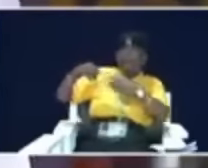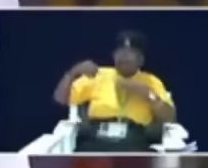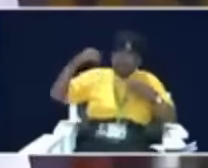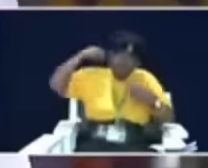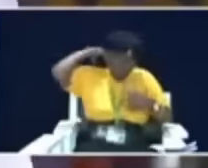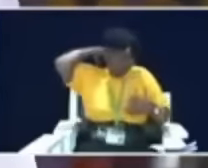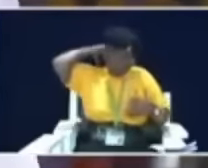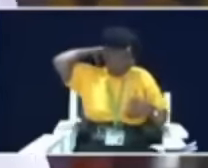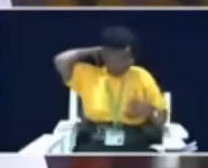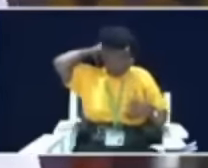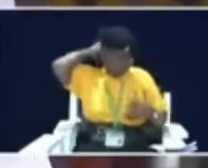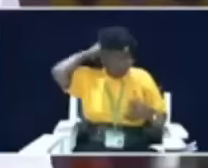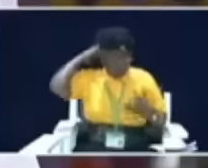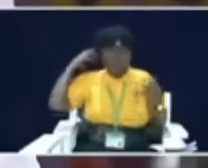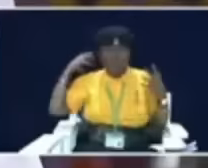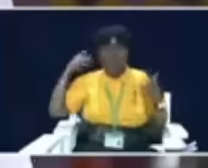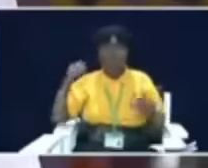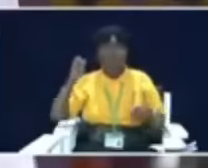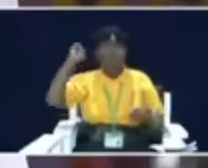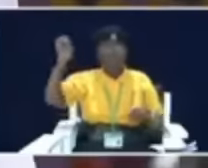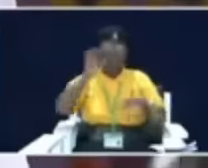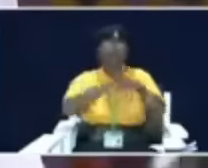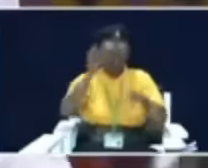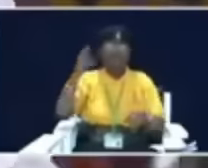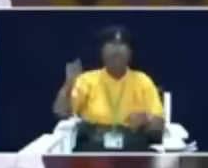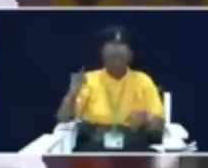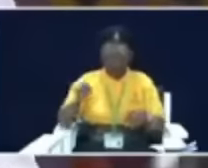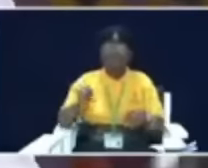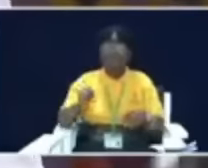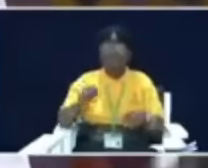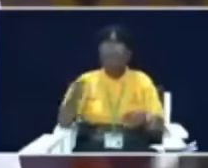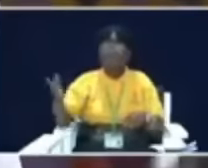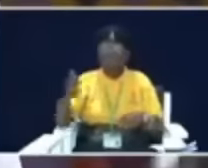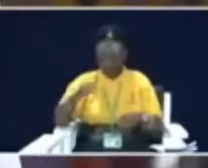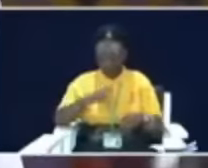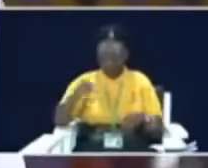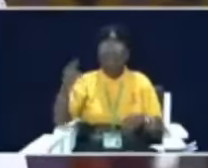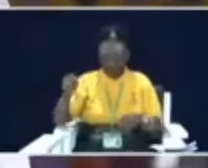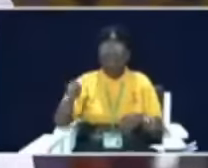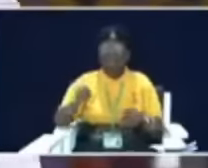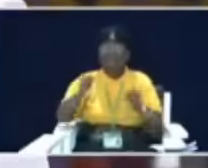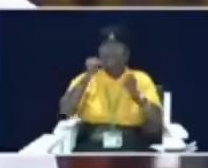stand upright. He touched the thing and the iron broke to pieces.